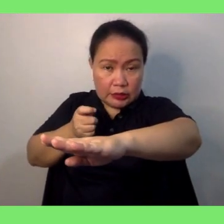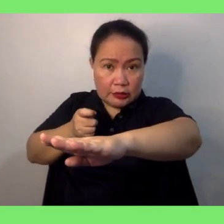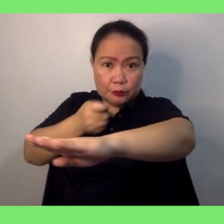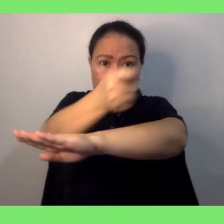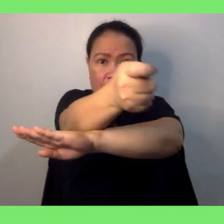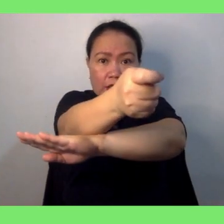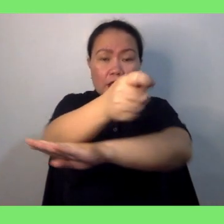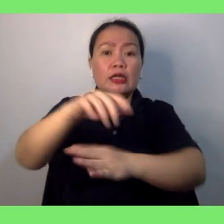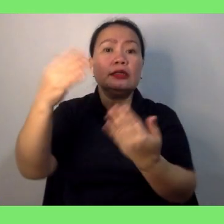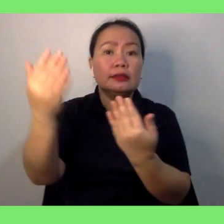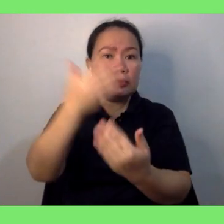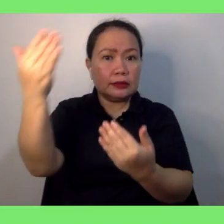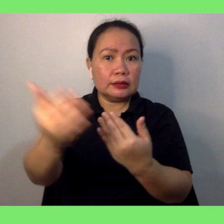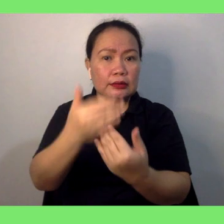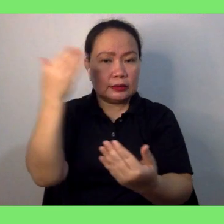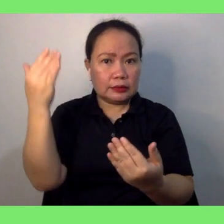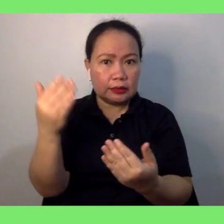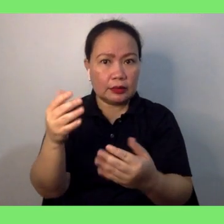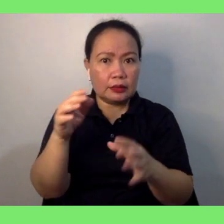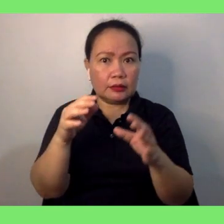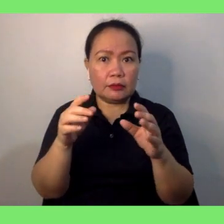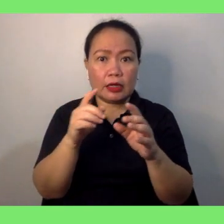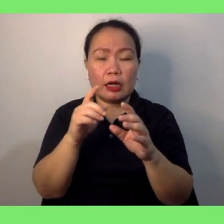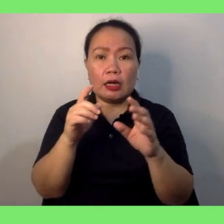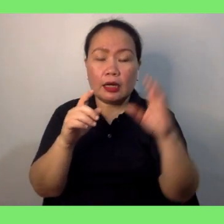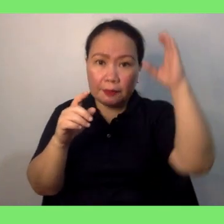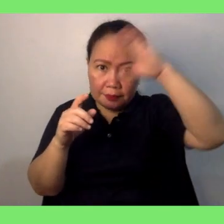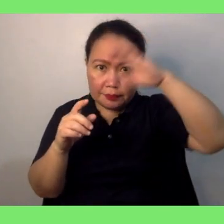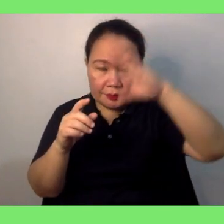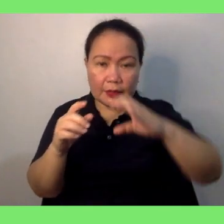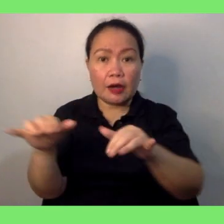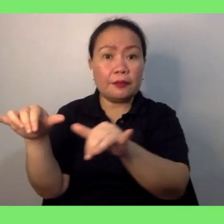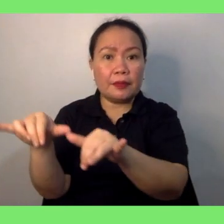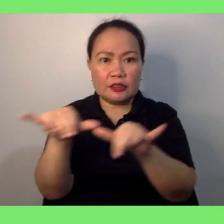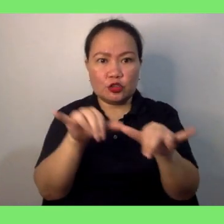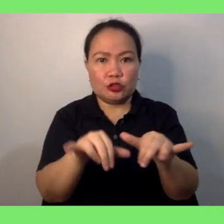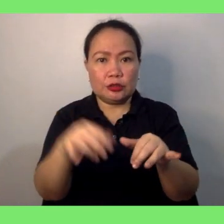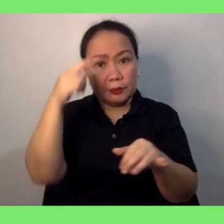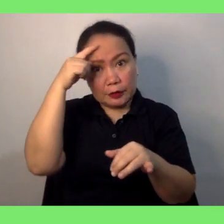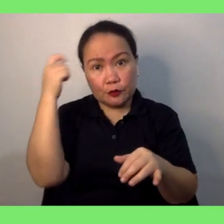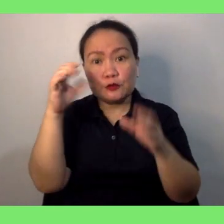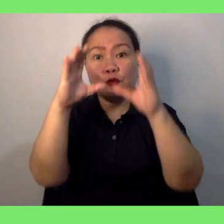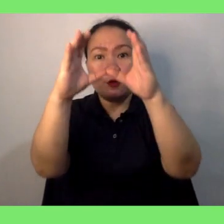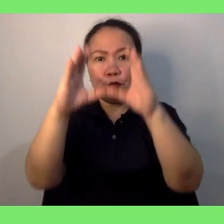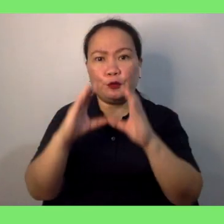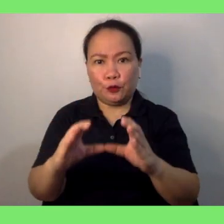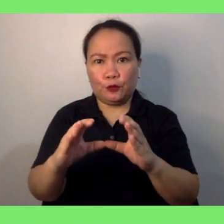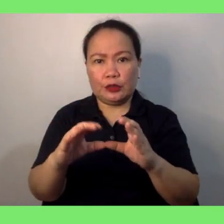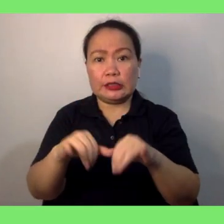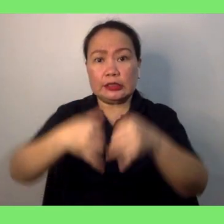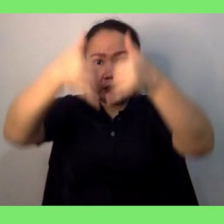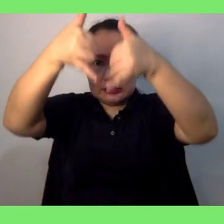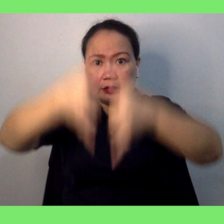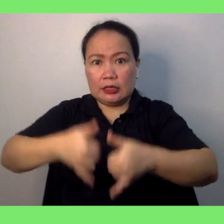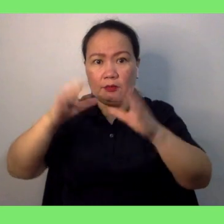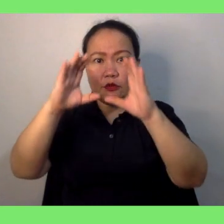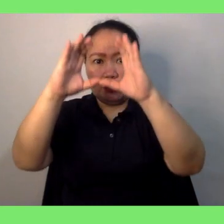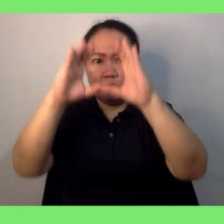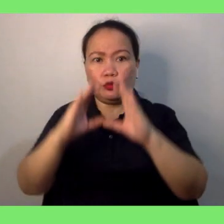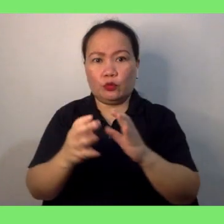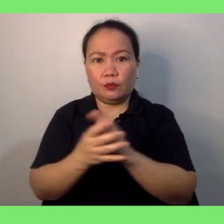Why? Kasi pag nakuha mo to, kuha mo na rin ito. Dahil congruent yun. Okay,